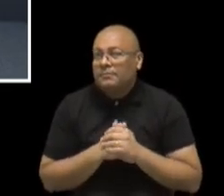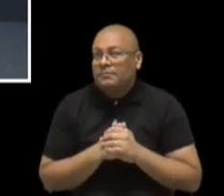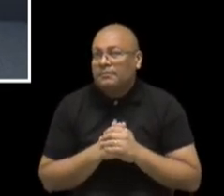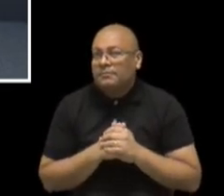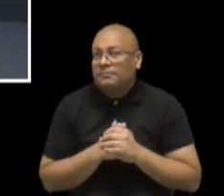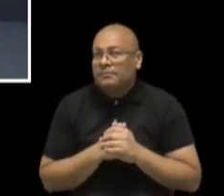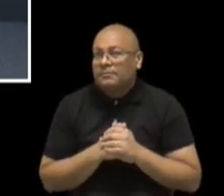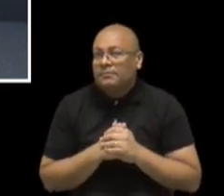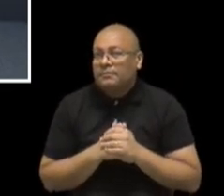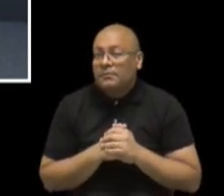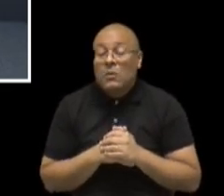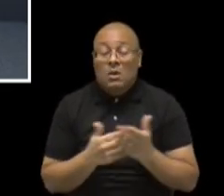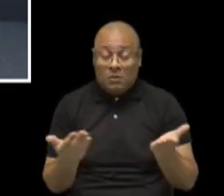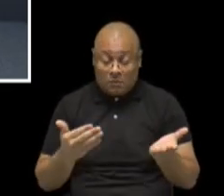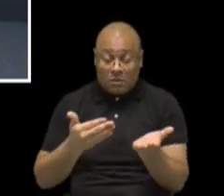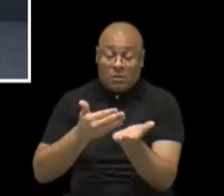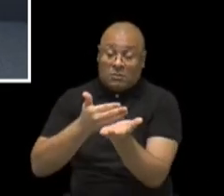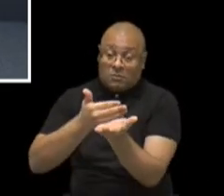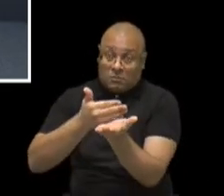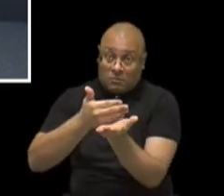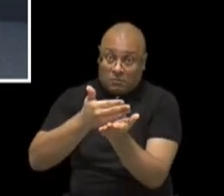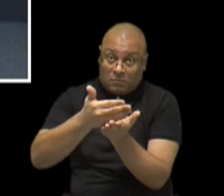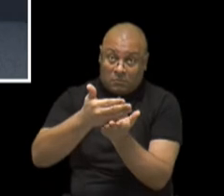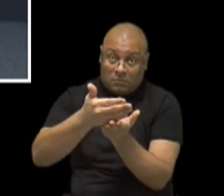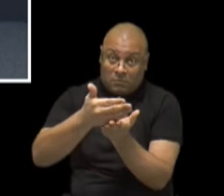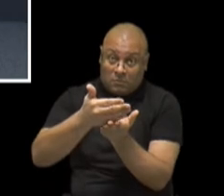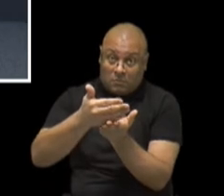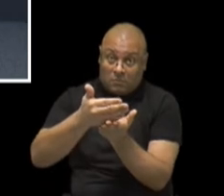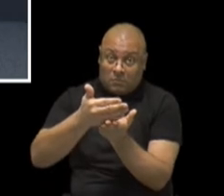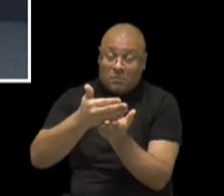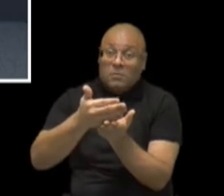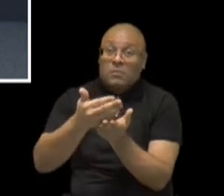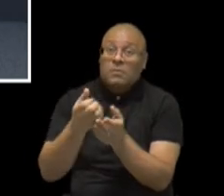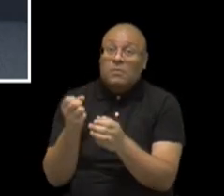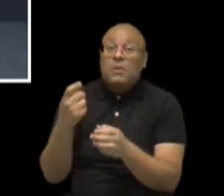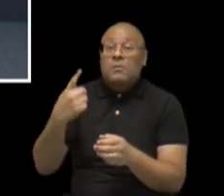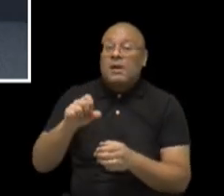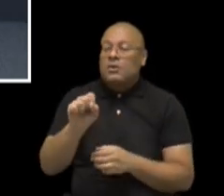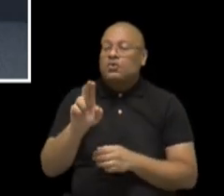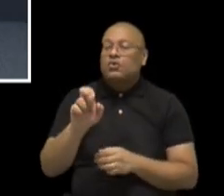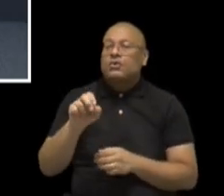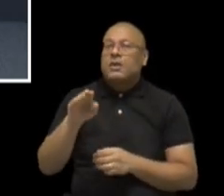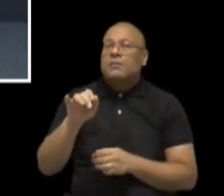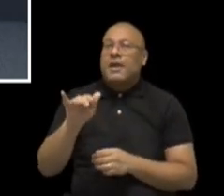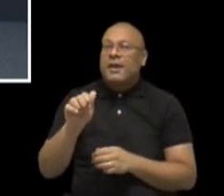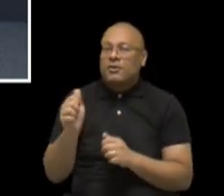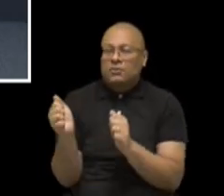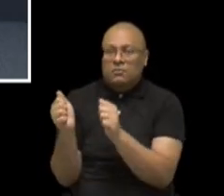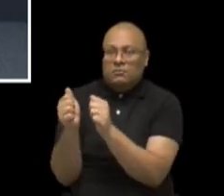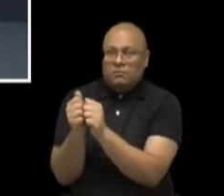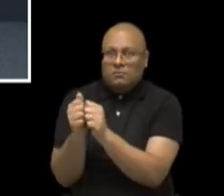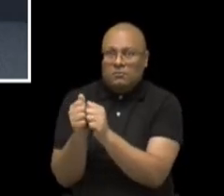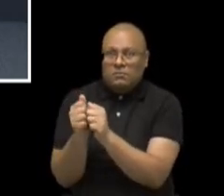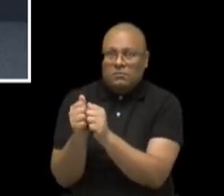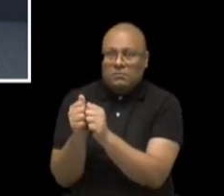we were introduced to A Way to Mars by Susie Menkes.